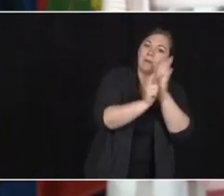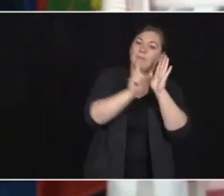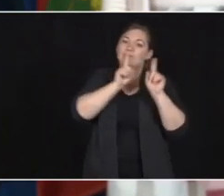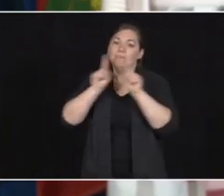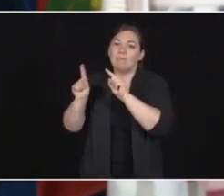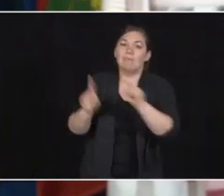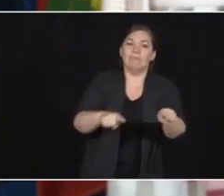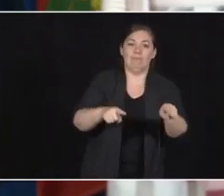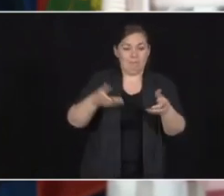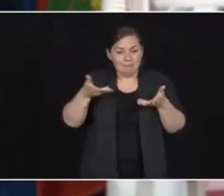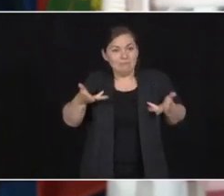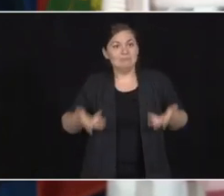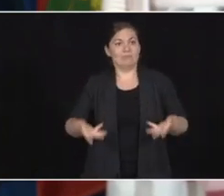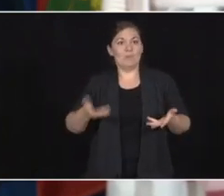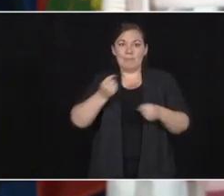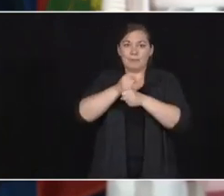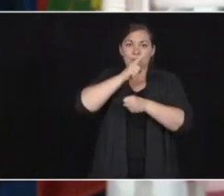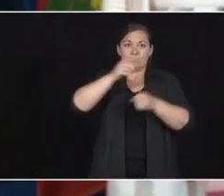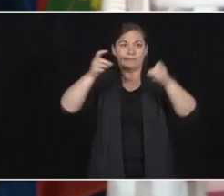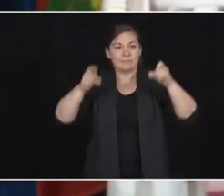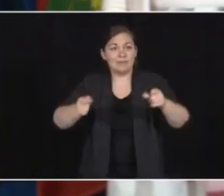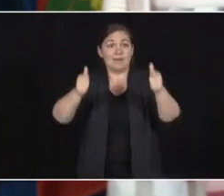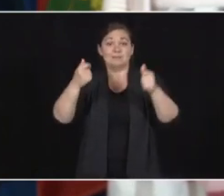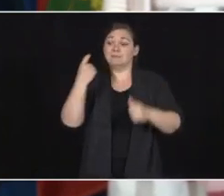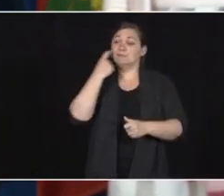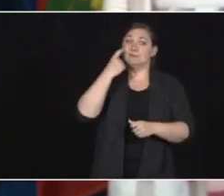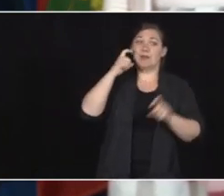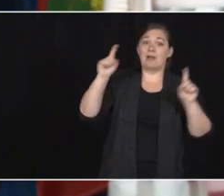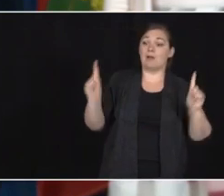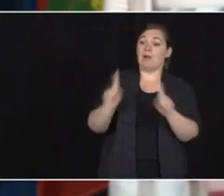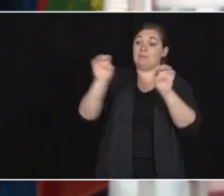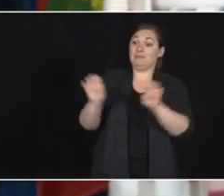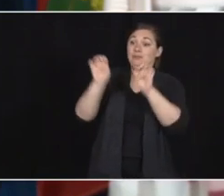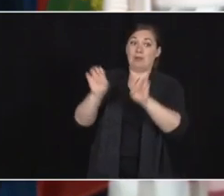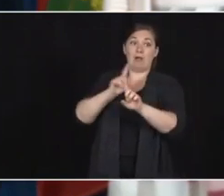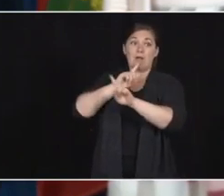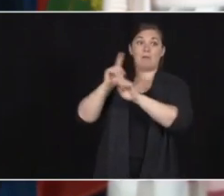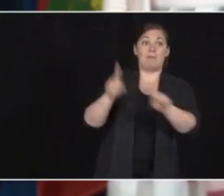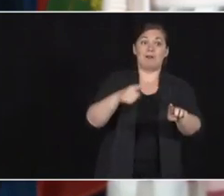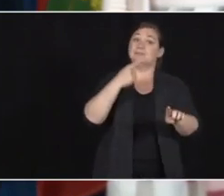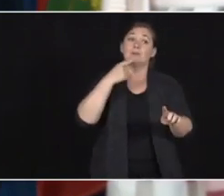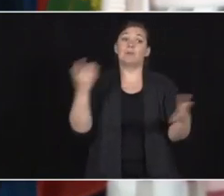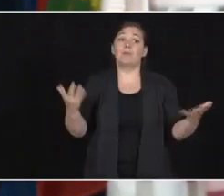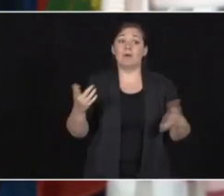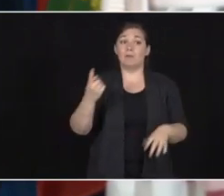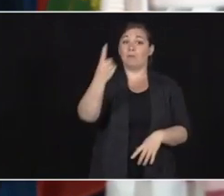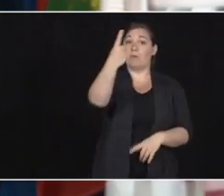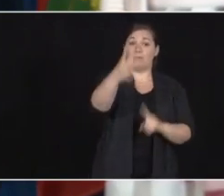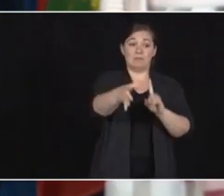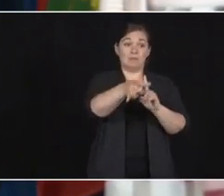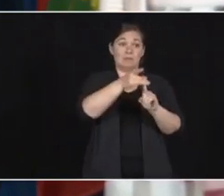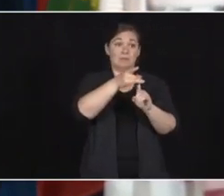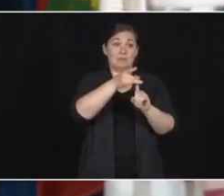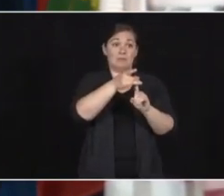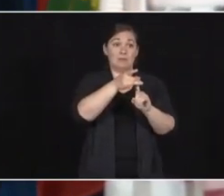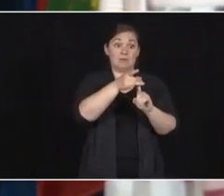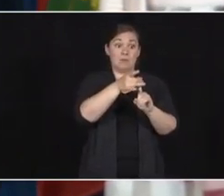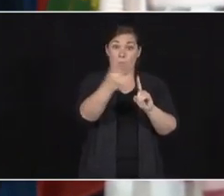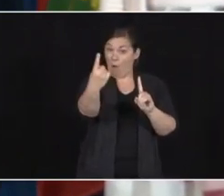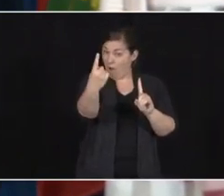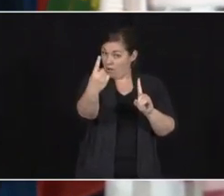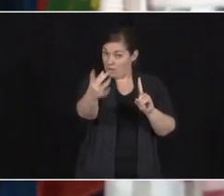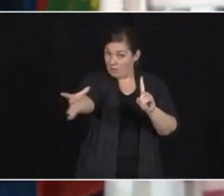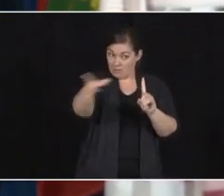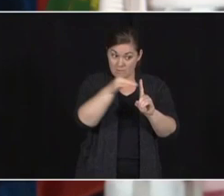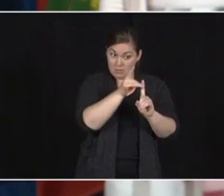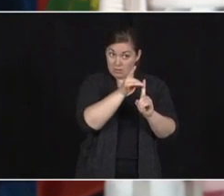of the most recent emergency orders included if there's only one case of COVID-19. And that had to be done because we had